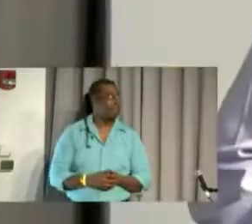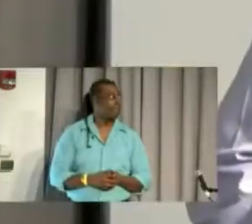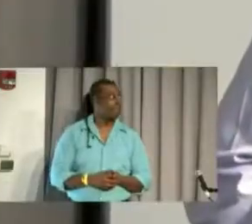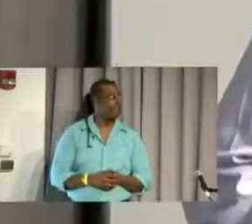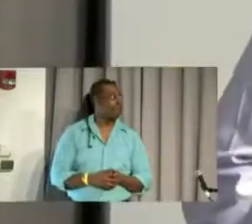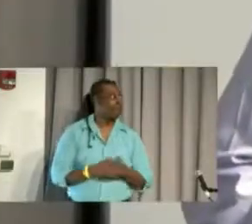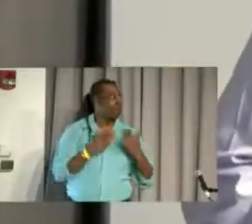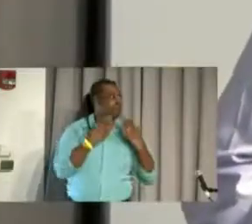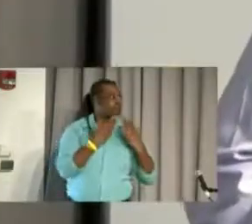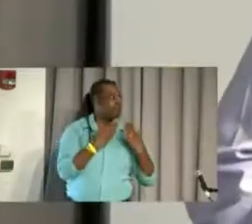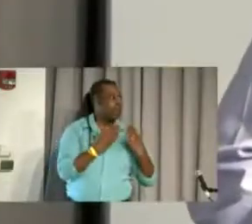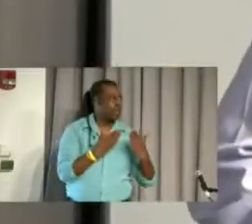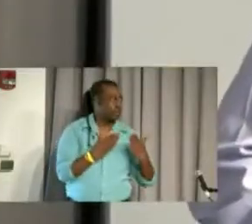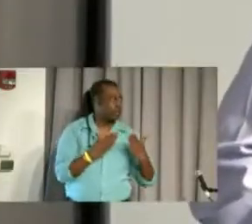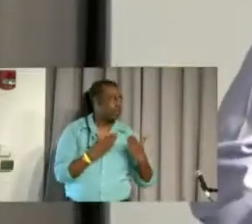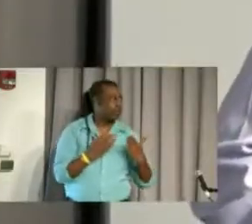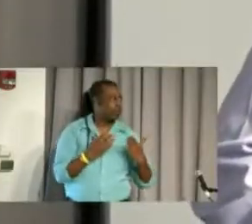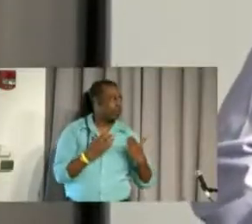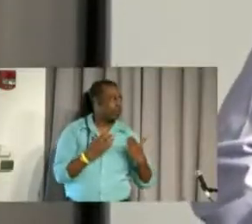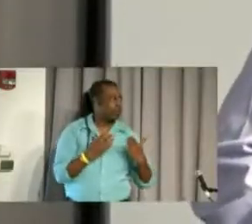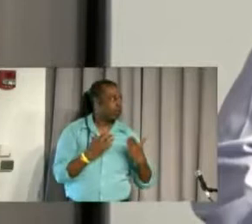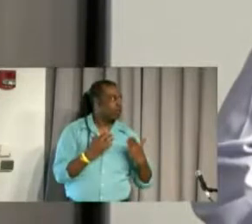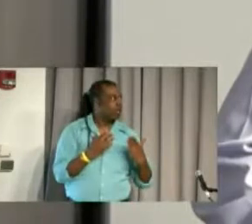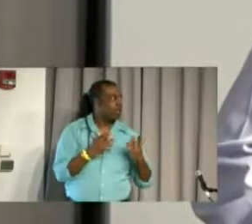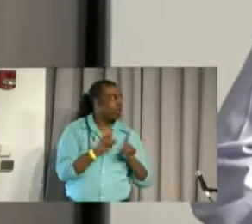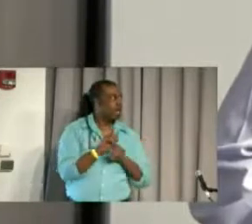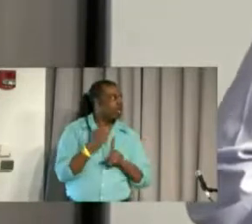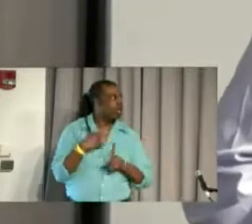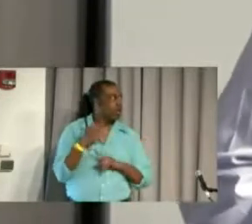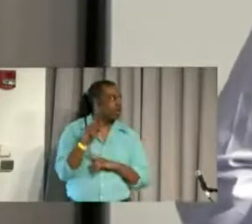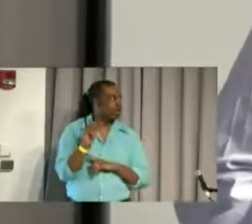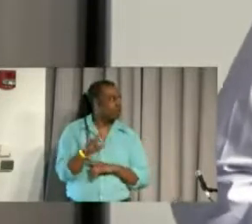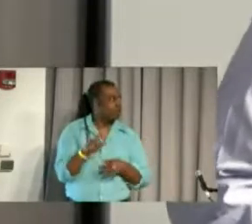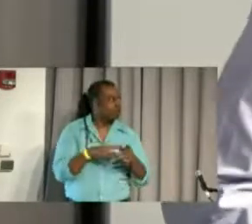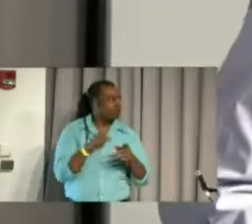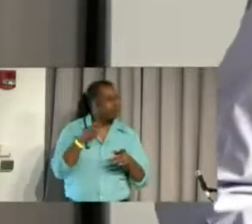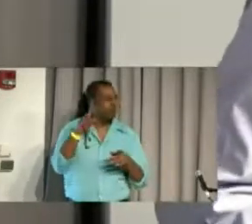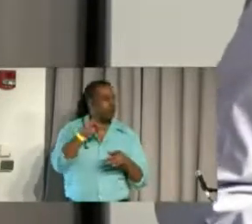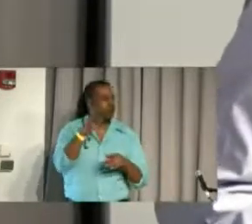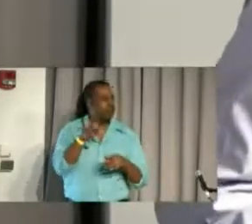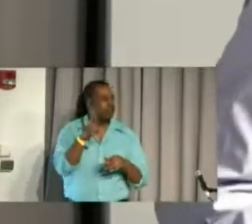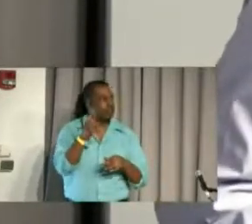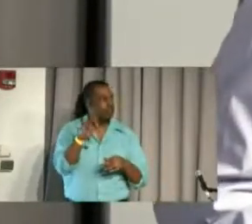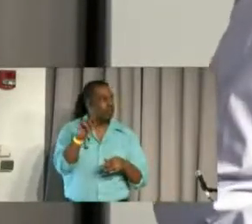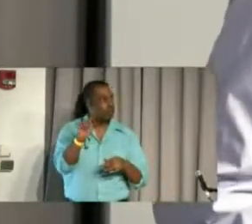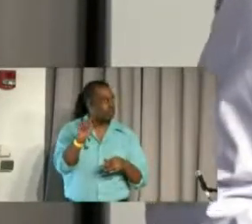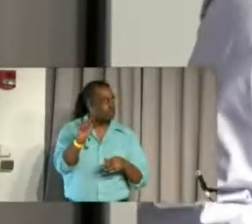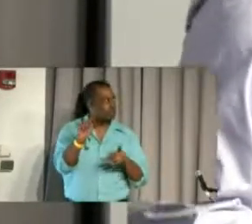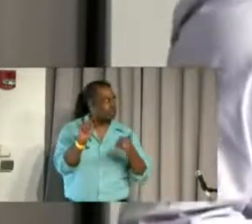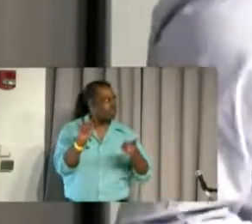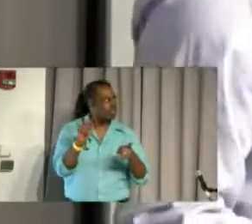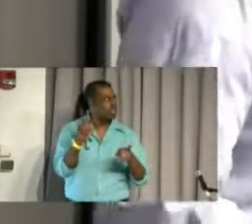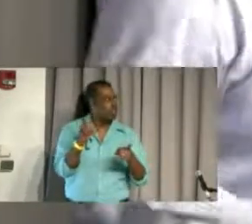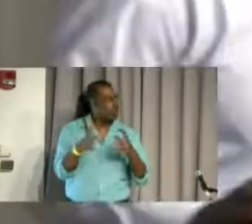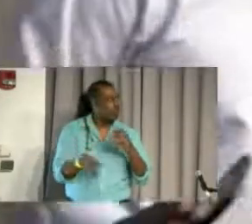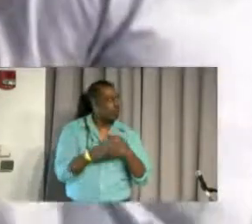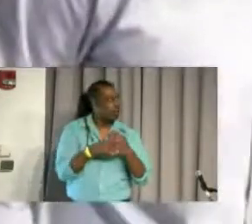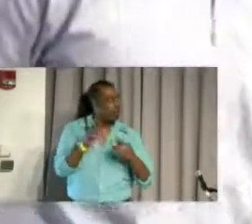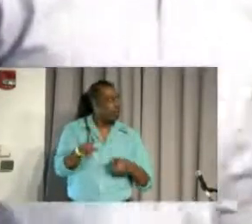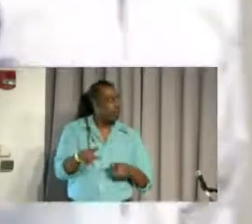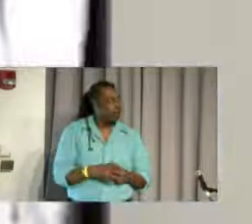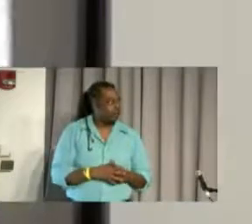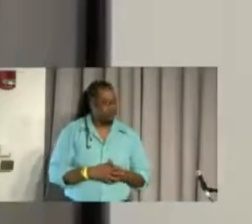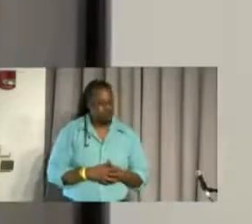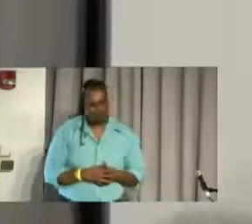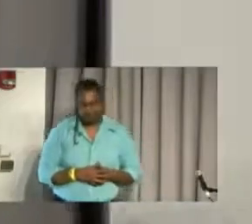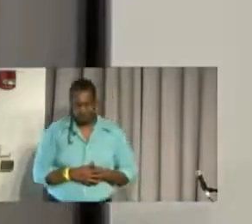Thank you. Thank you. I also have a question here from one of the jurists who would like to approach the podium.